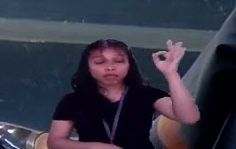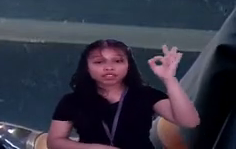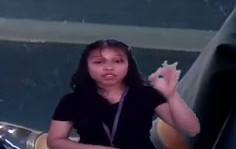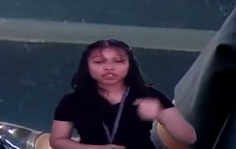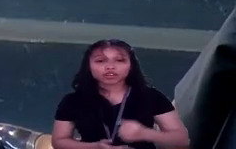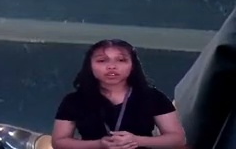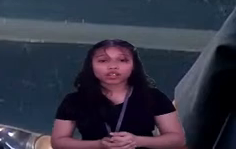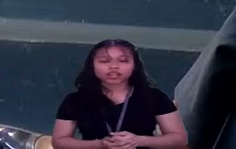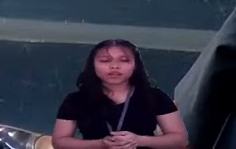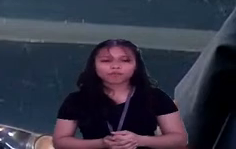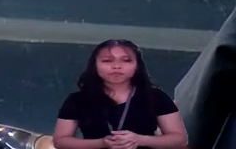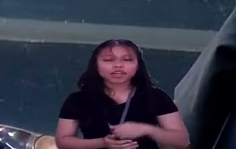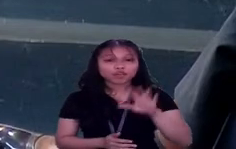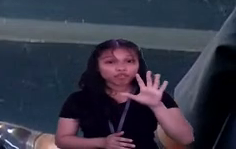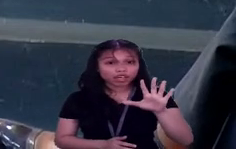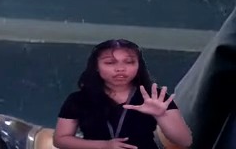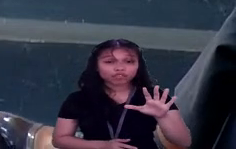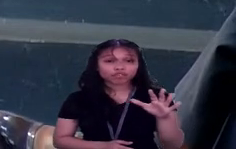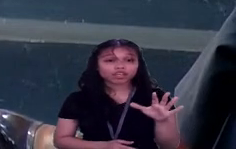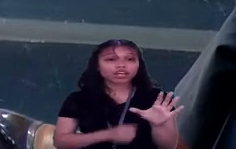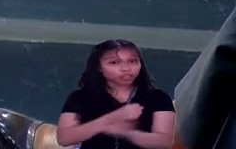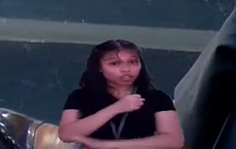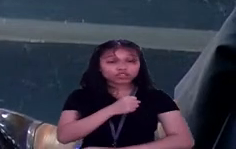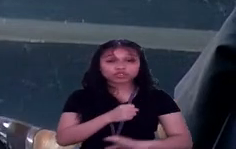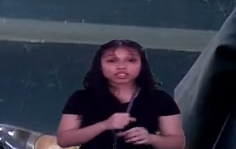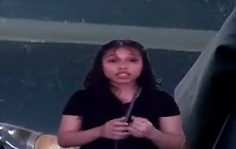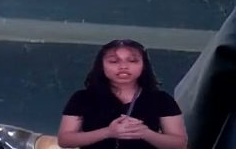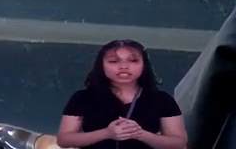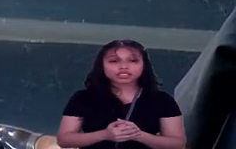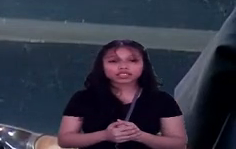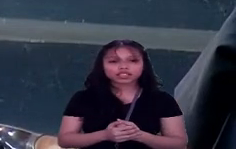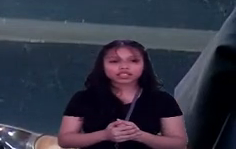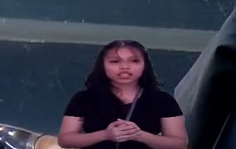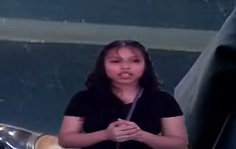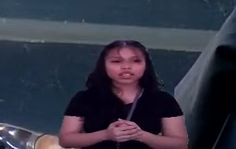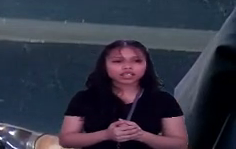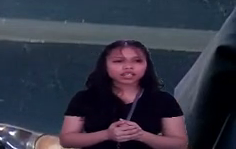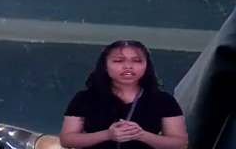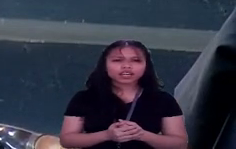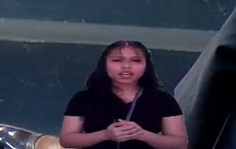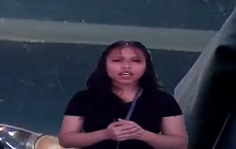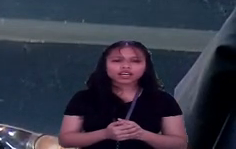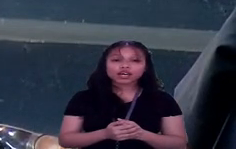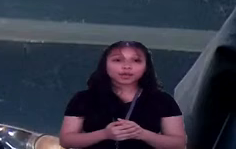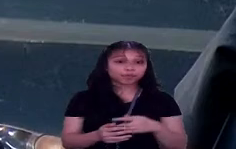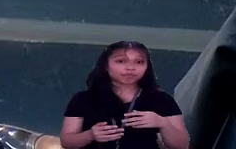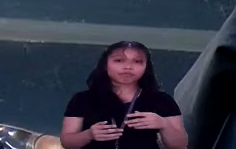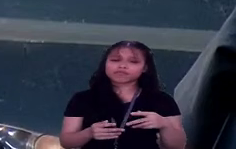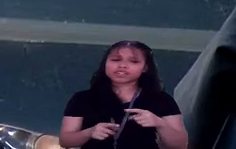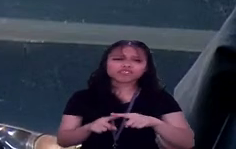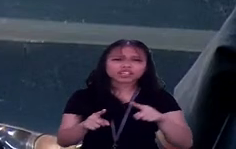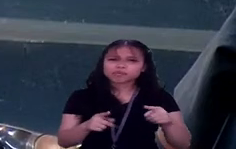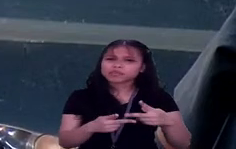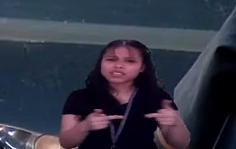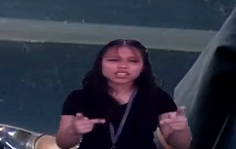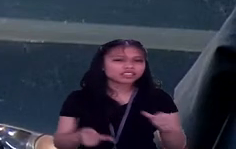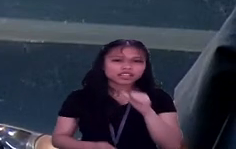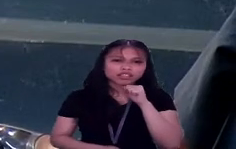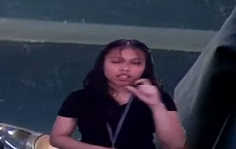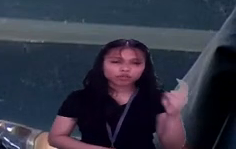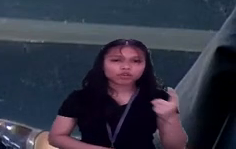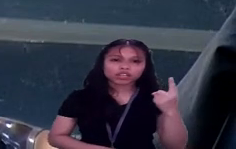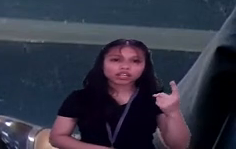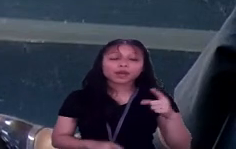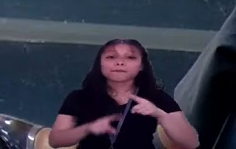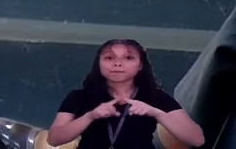about those 5 fields that I am praying, but he told me, Brother Noah, those fields are not the one. But I am